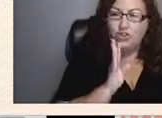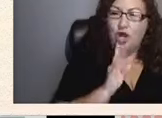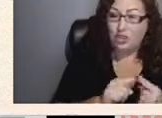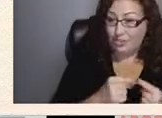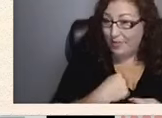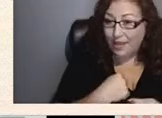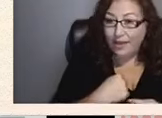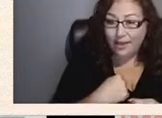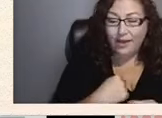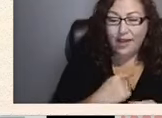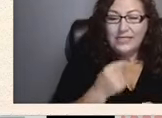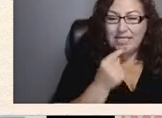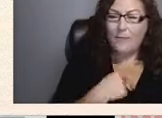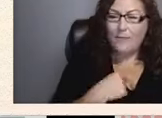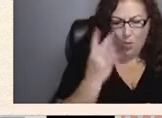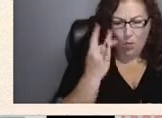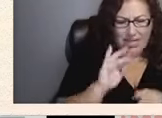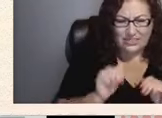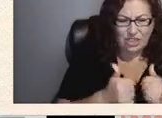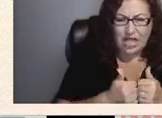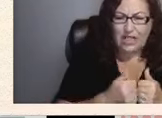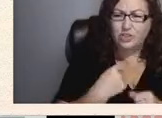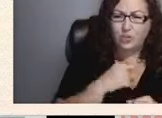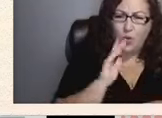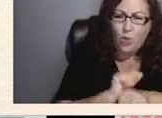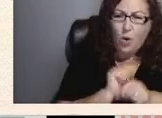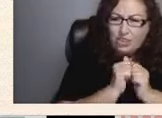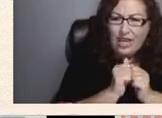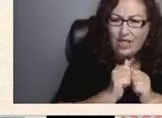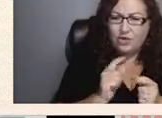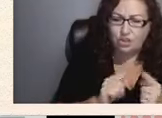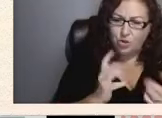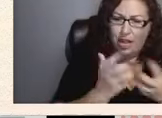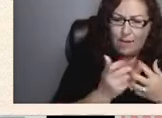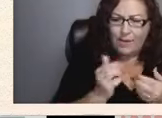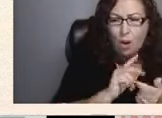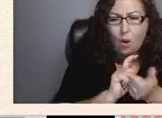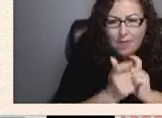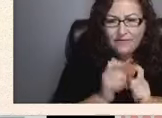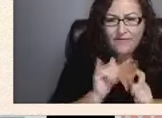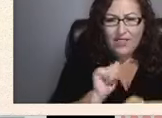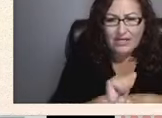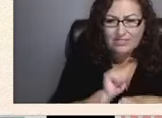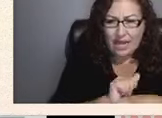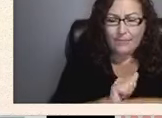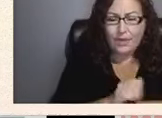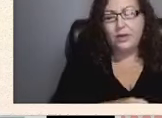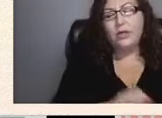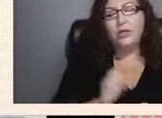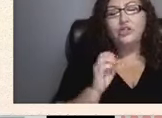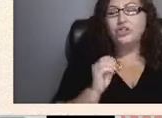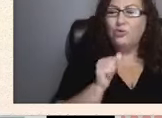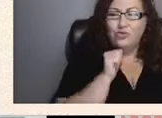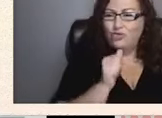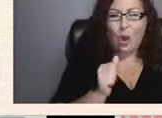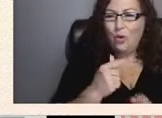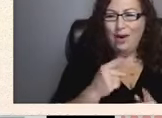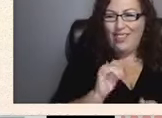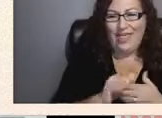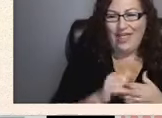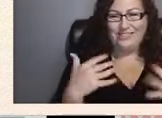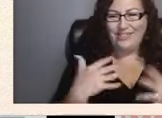going to tell me why it's a challenge, and we're going to work together to accommodate or modify the assignment. So don't let that scare you.